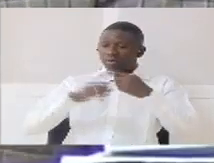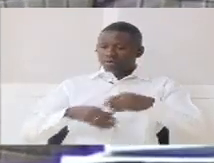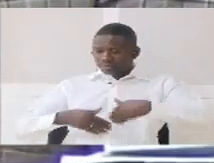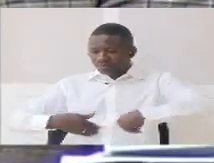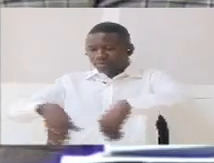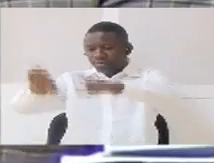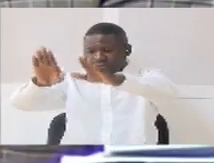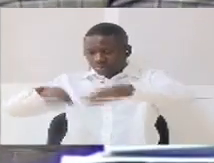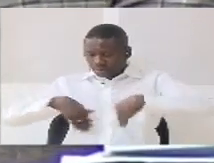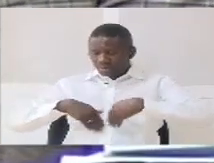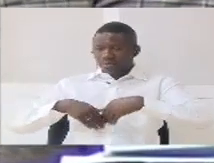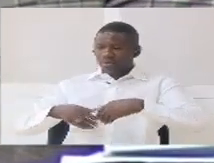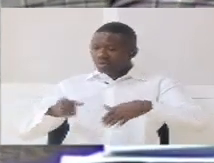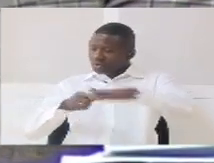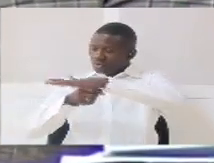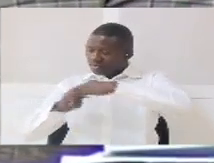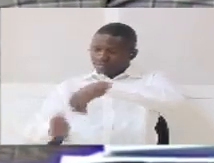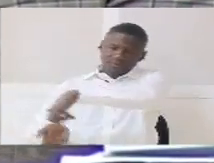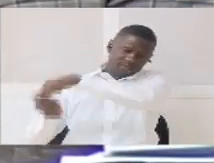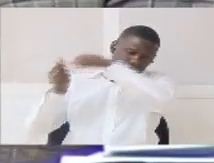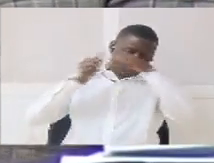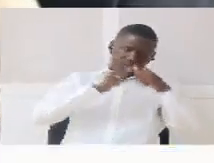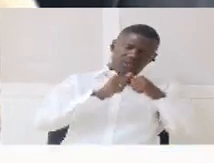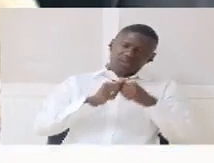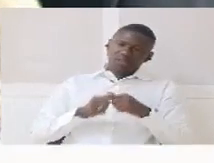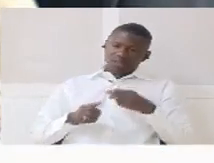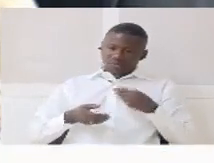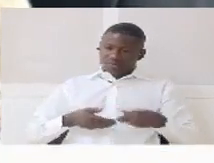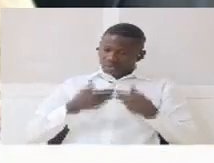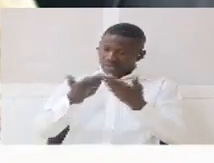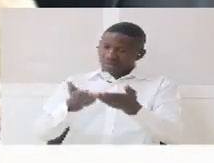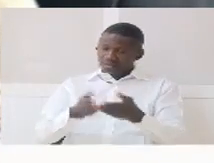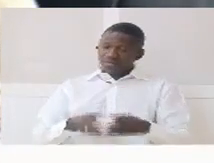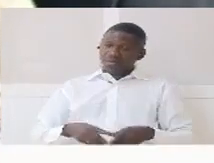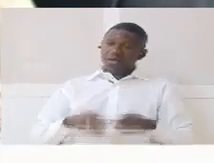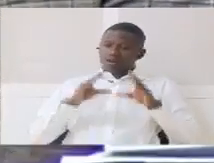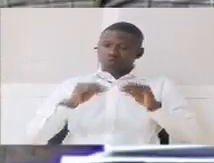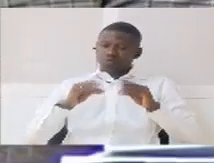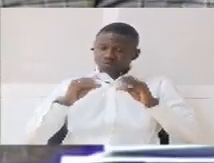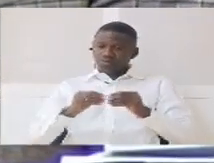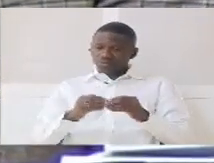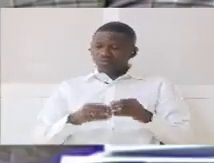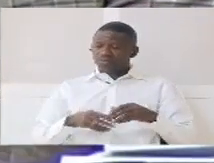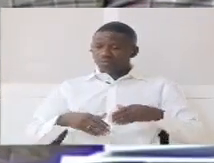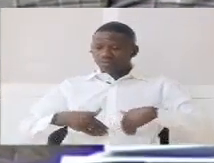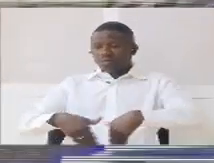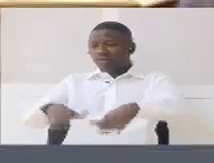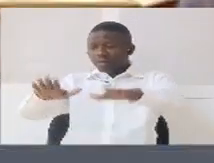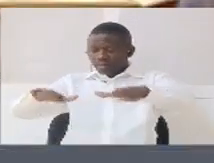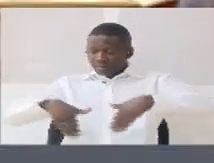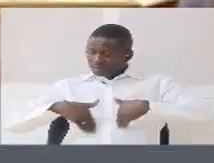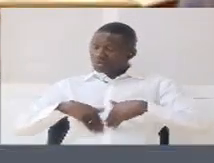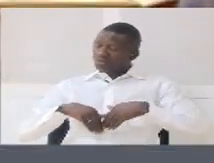sheets, cover, and things like that? Are those provided? Blankets, mattresses? Mattresses,